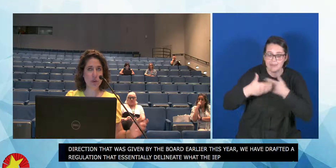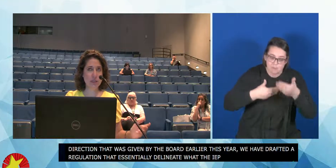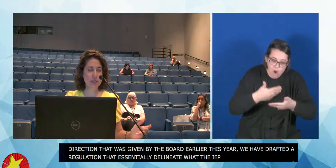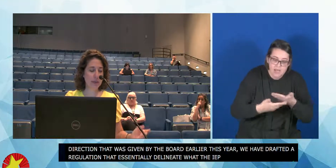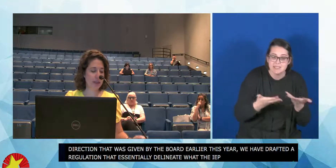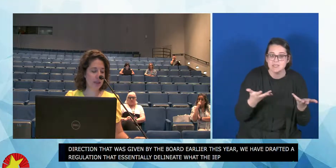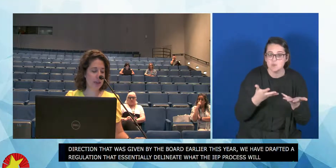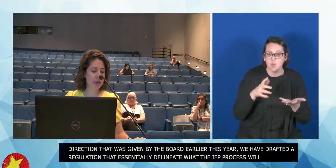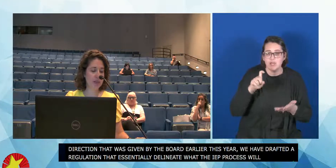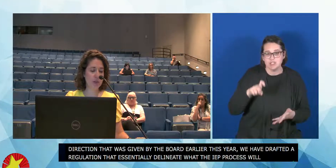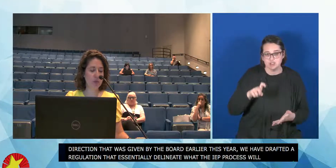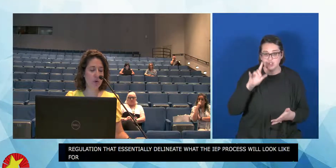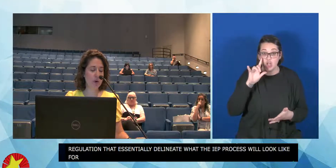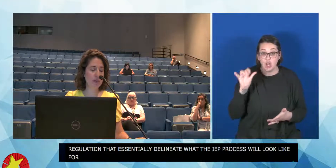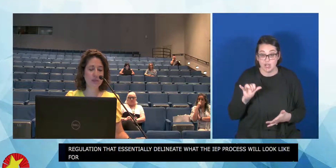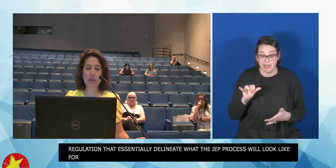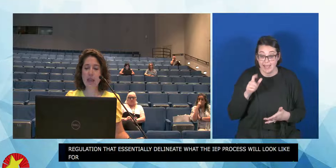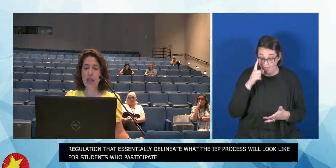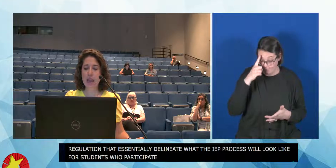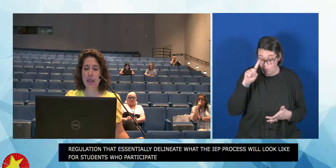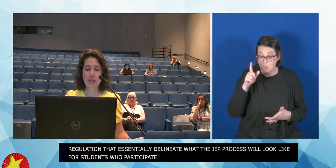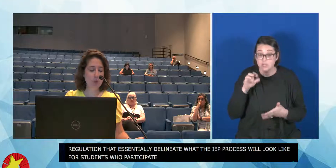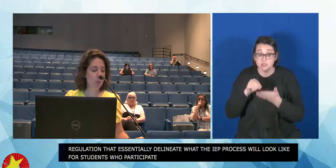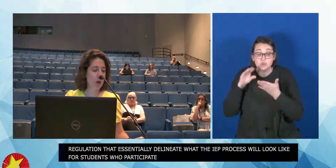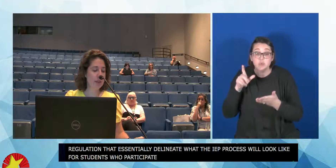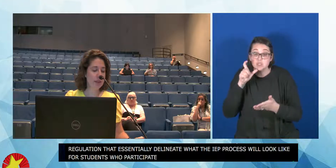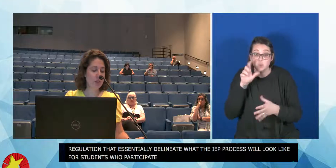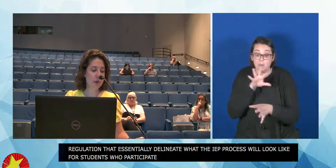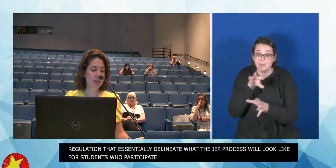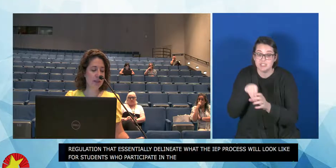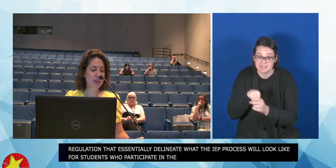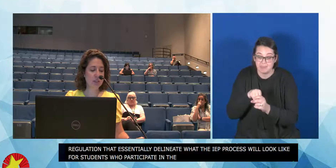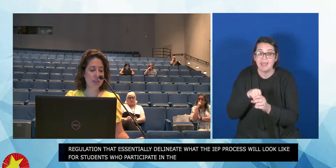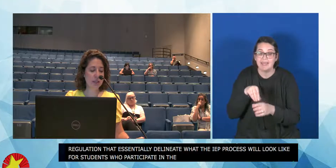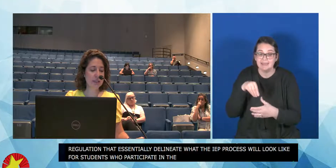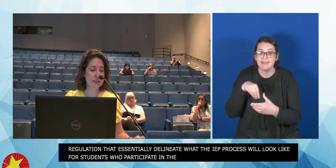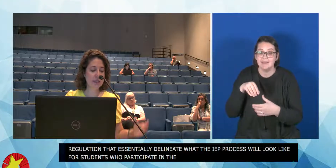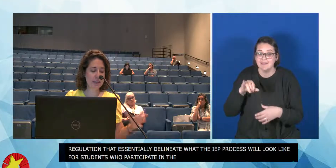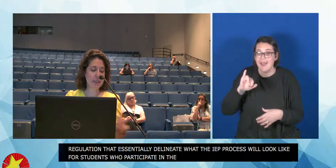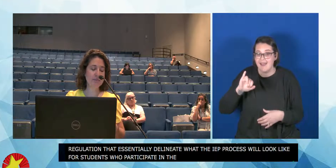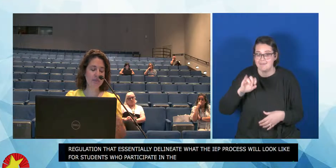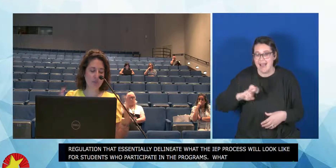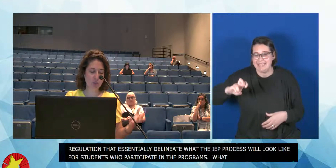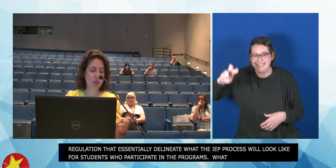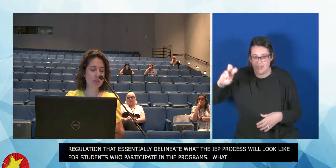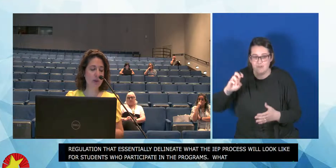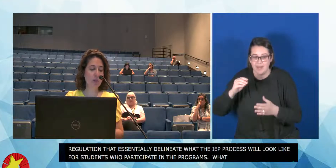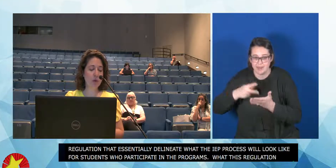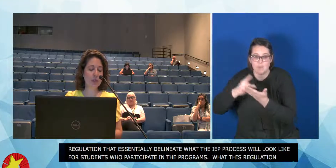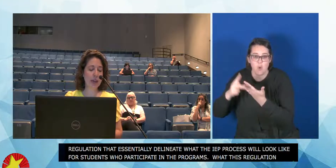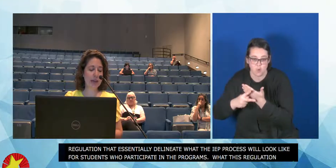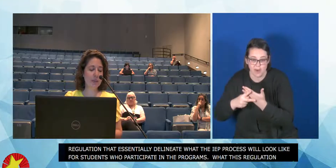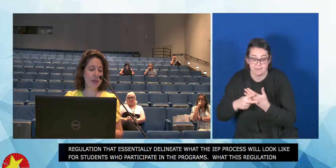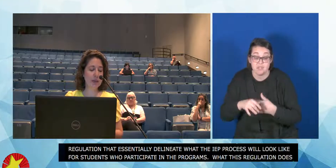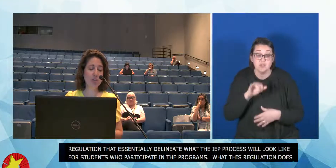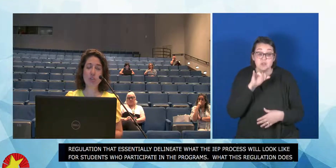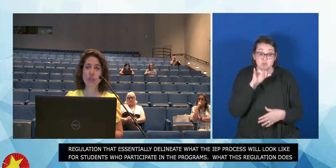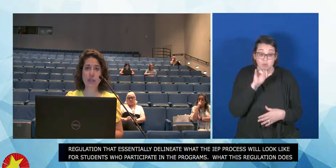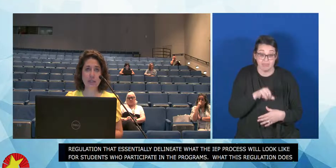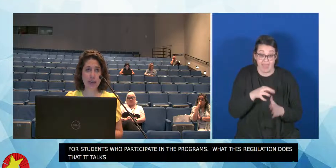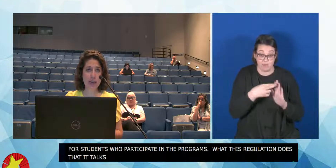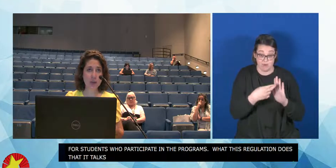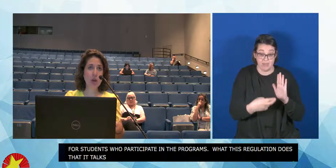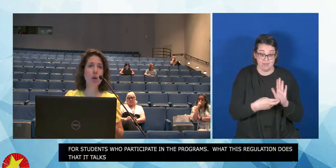students who participate in the itinerant programs. And what this regulation does is it talks about what the IEP